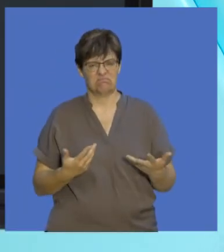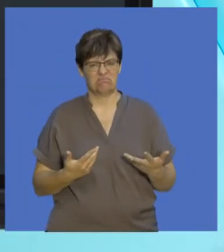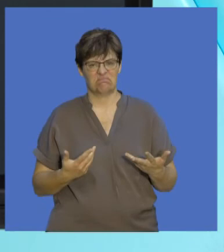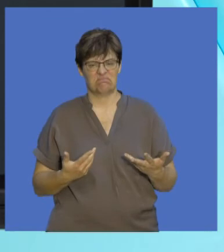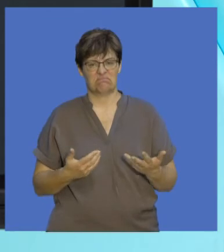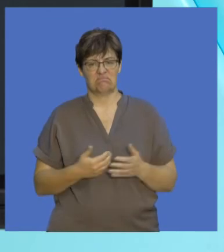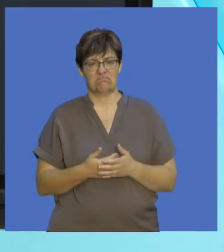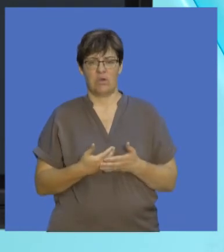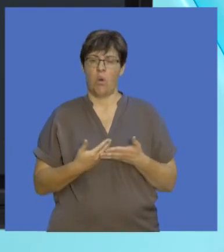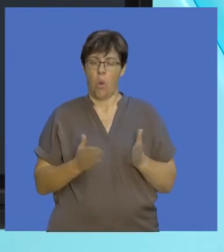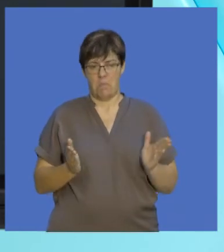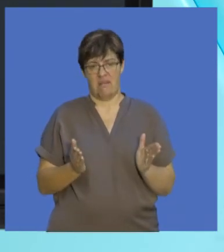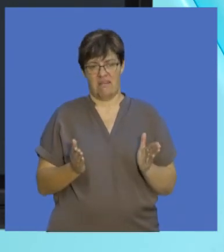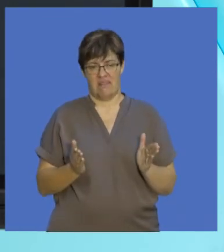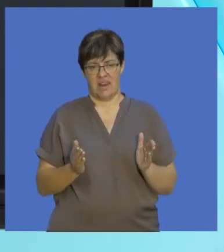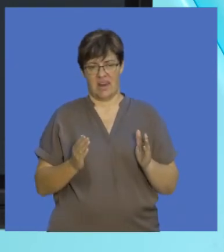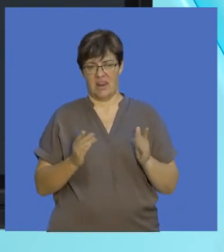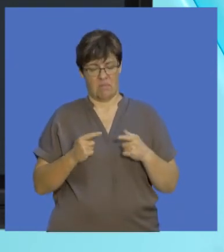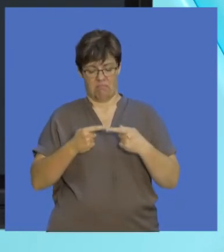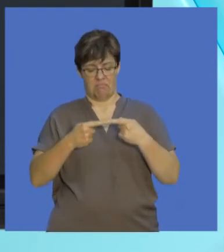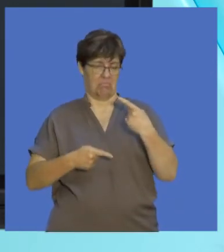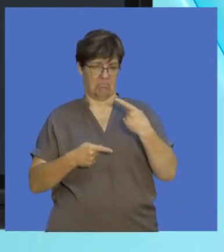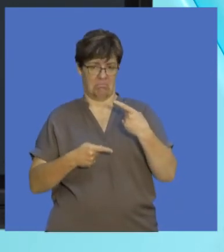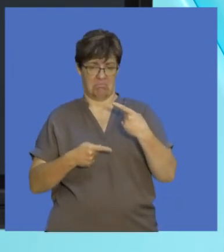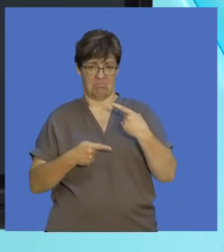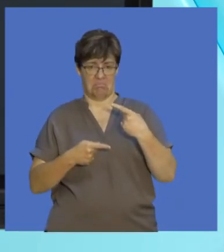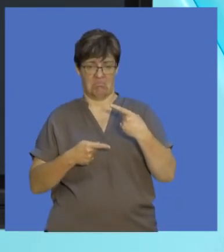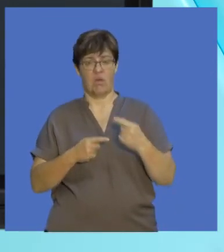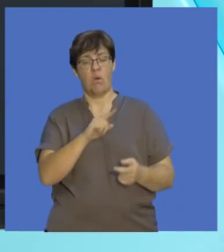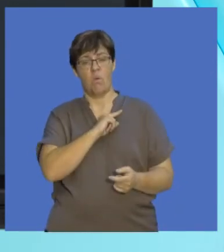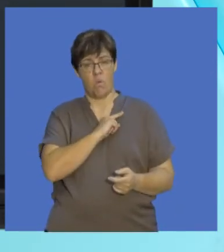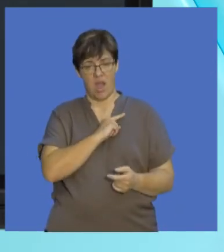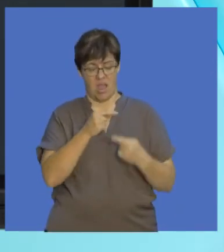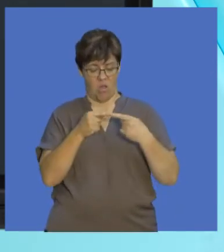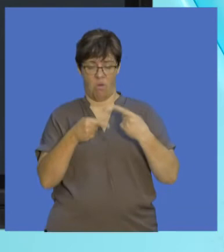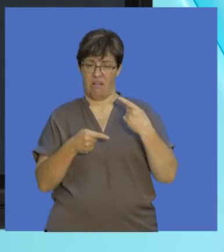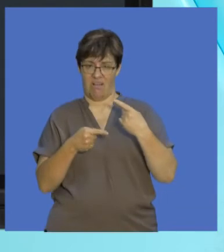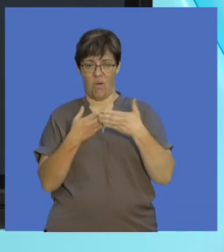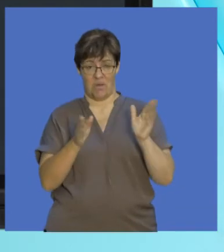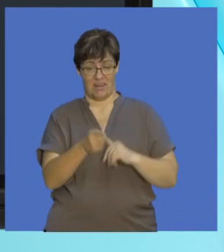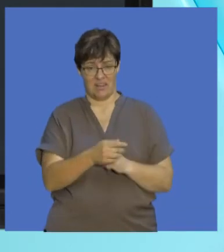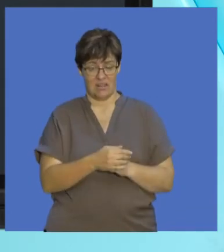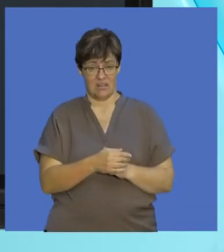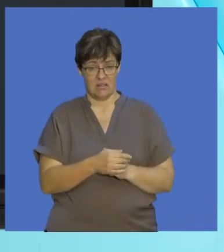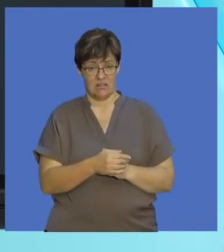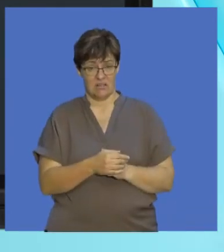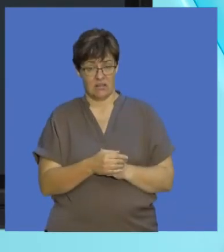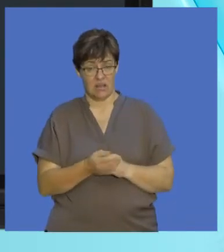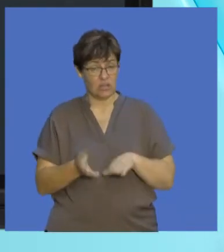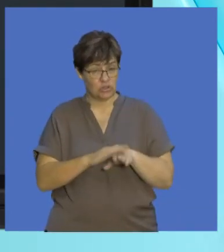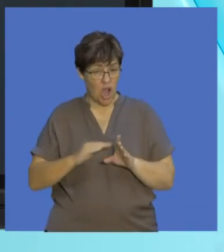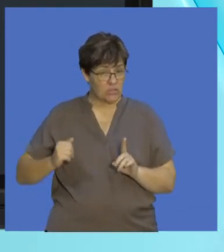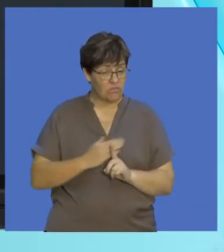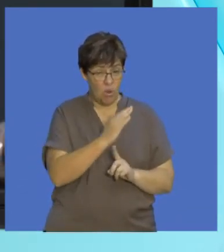is typically an open circuit, because it's a broken circuit rather, because the switch is open. Are there